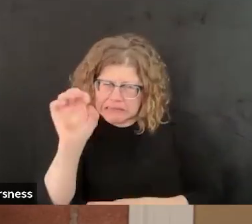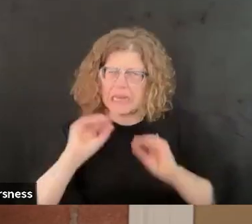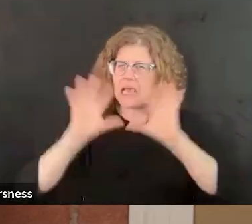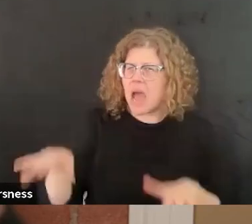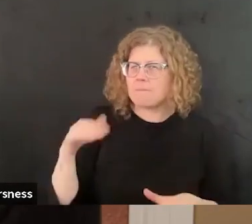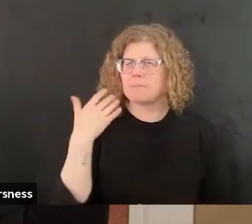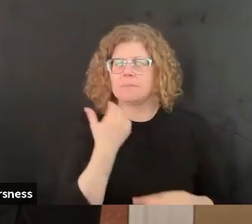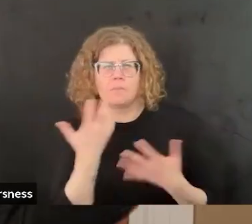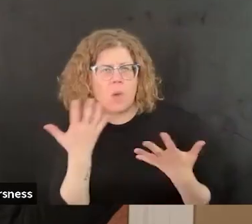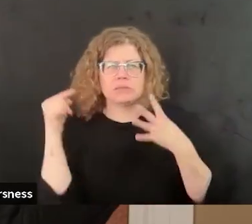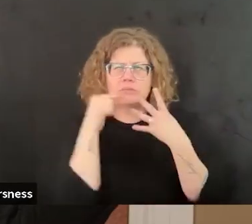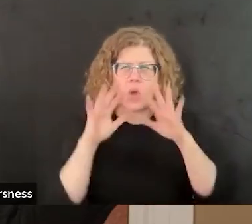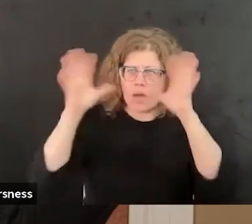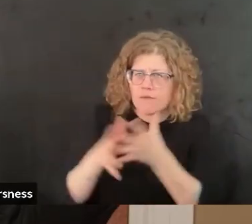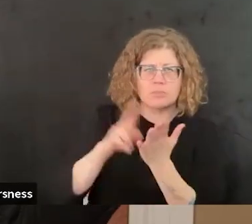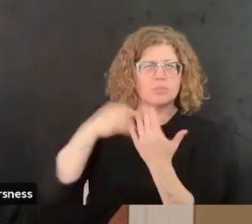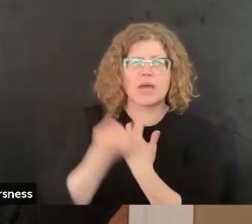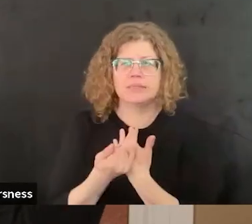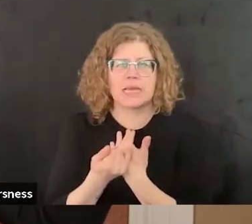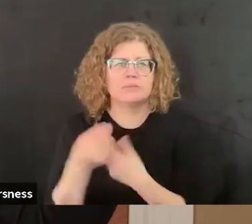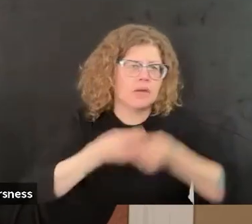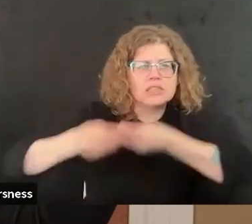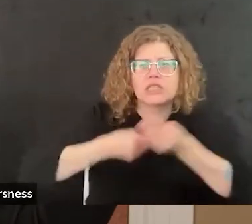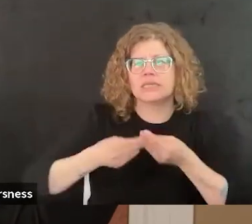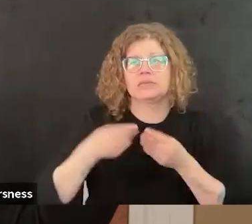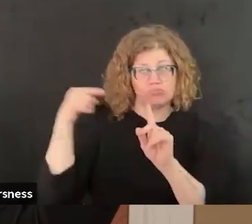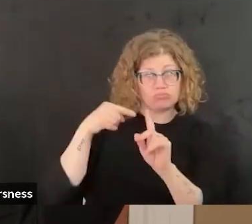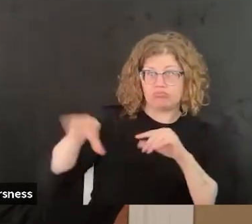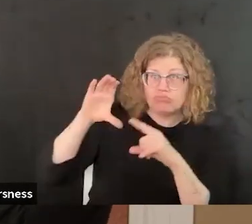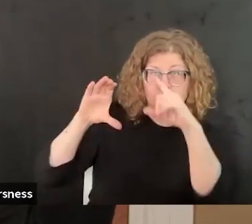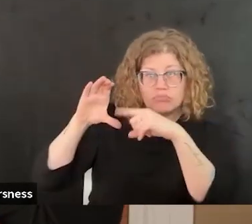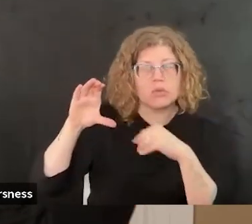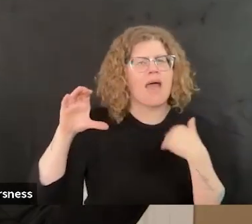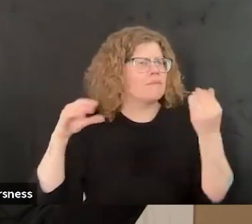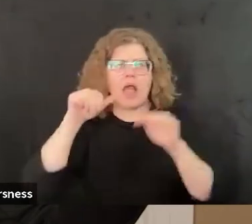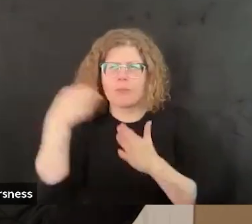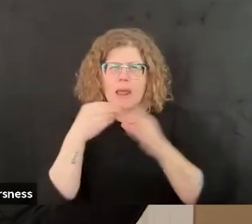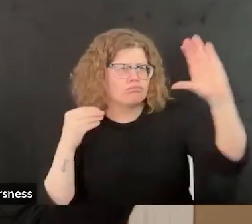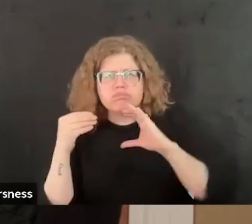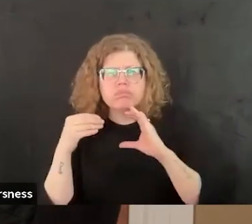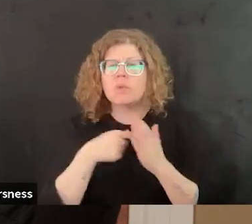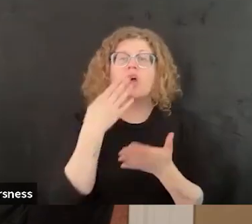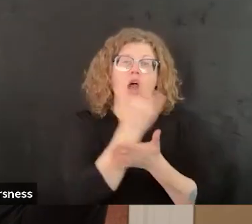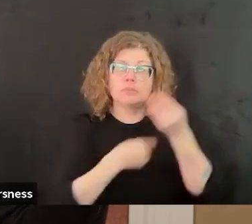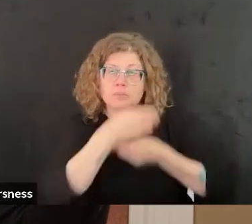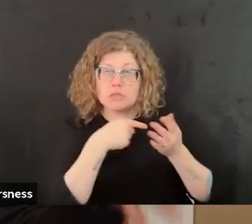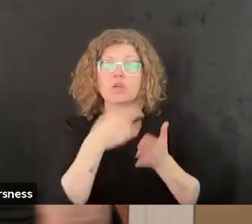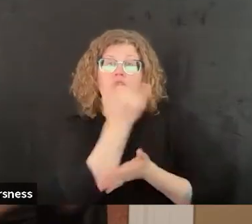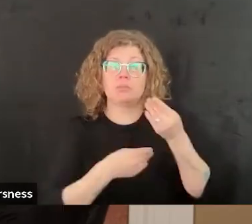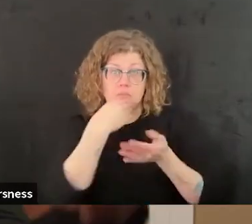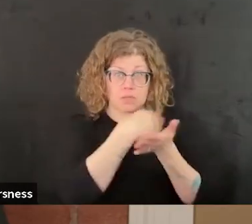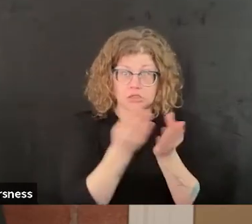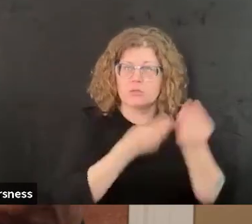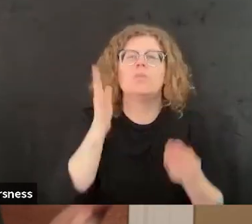clarity. You have your overall project budget, the overall amount. Then the artist budget. The entire artist